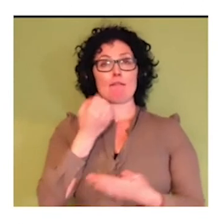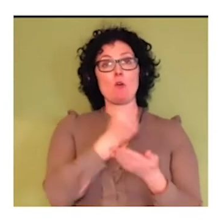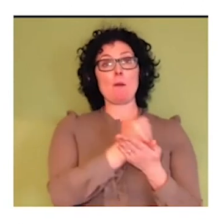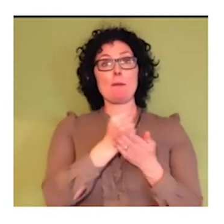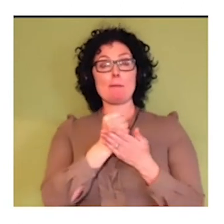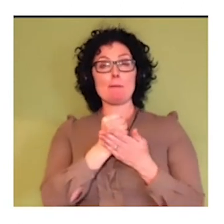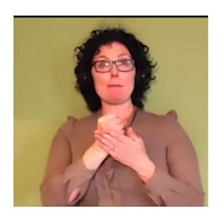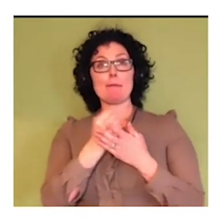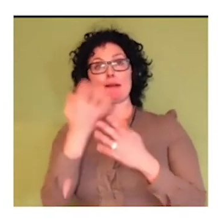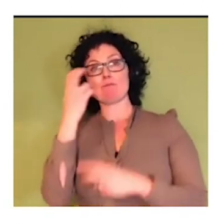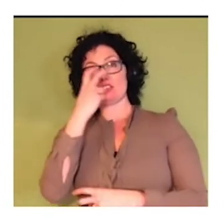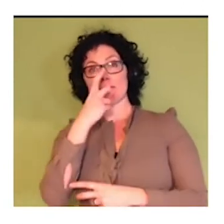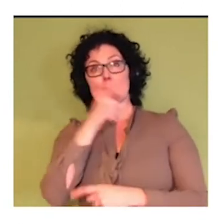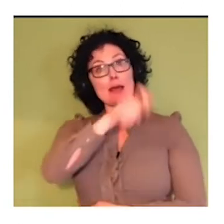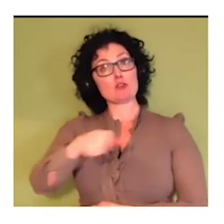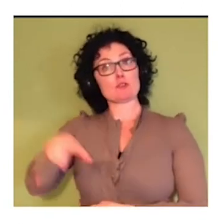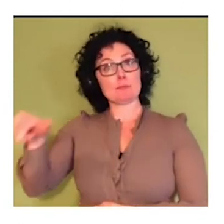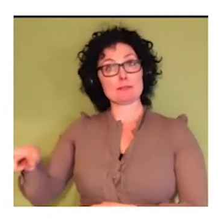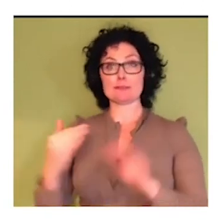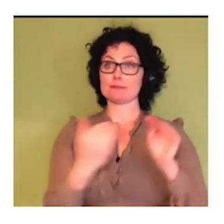customers and having to